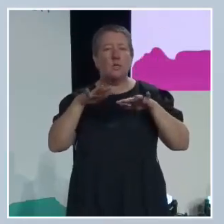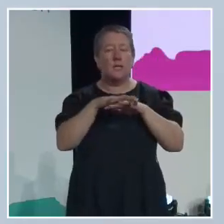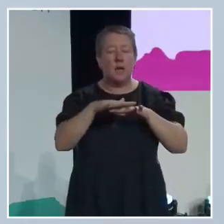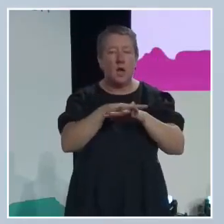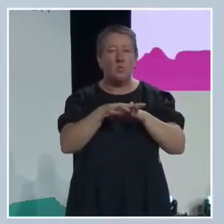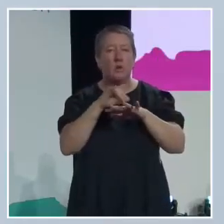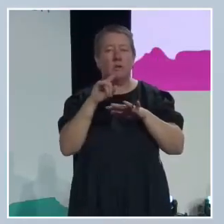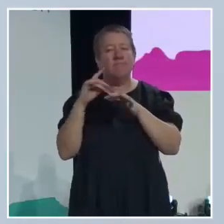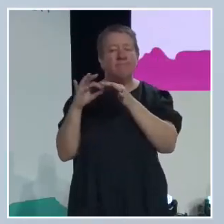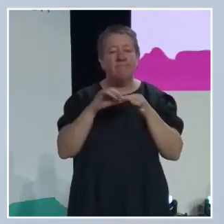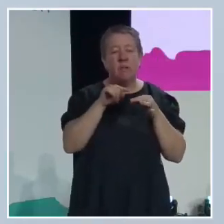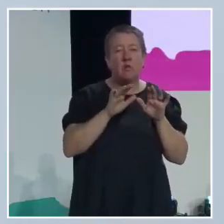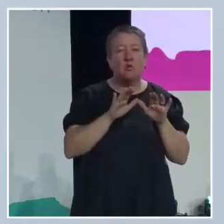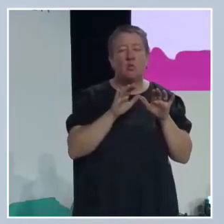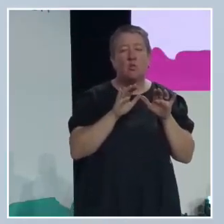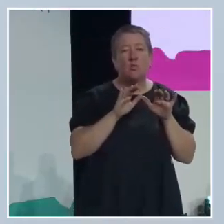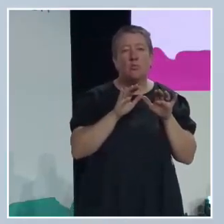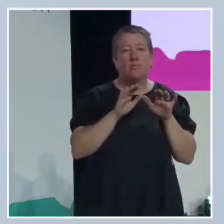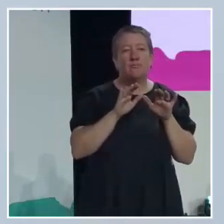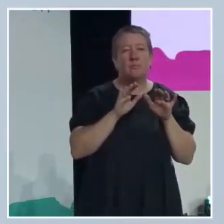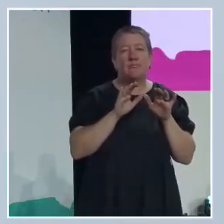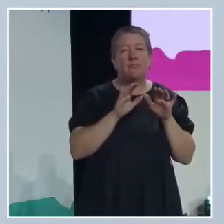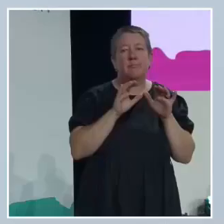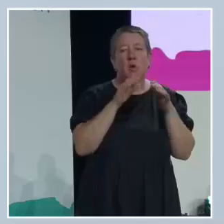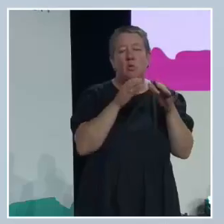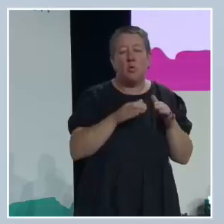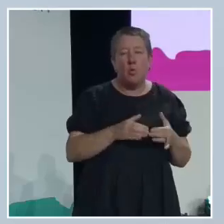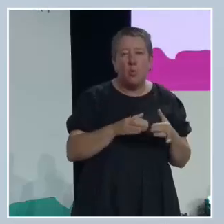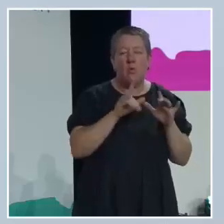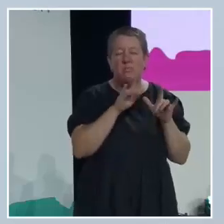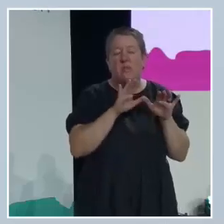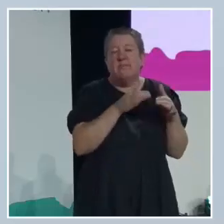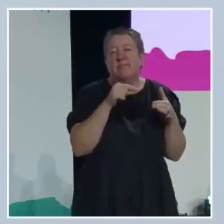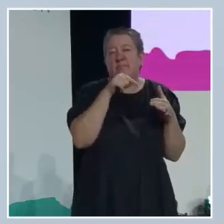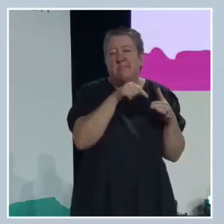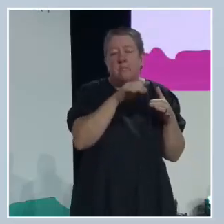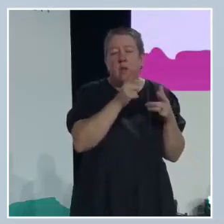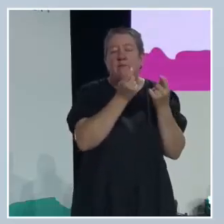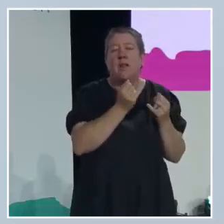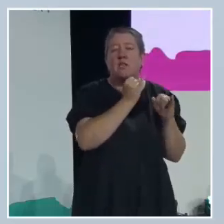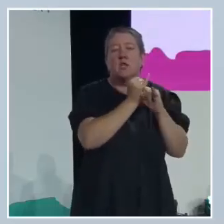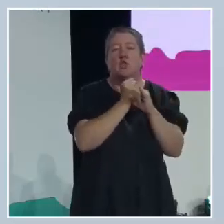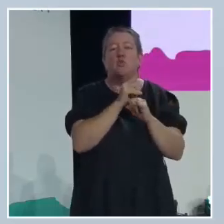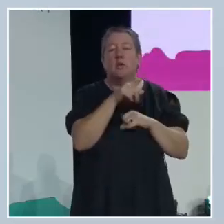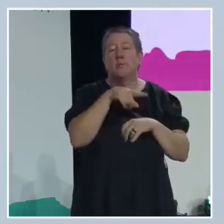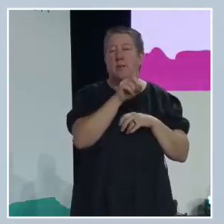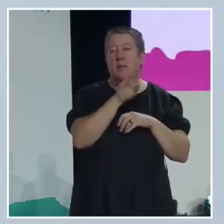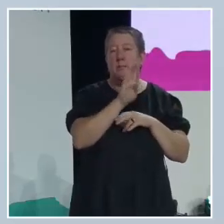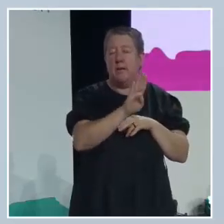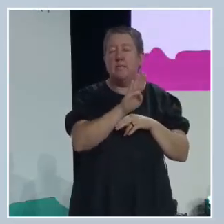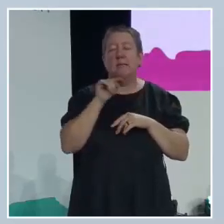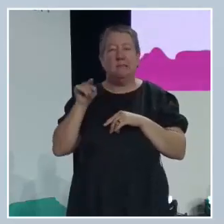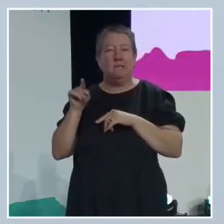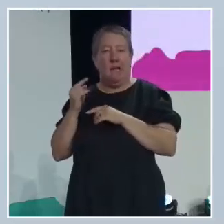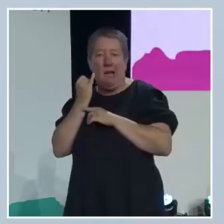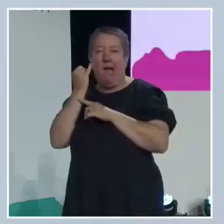this category of financial institution was accelerated or was born